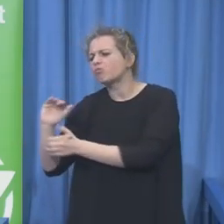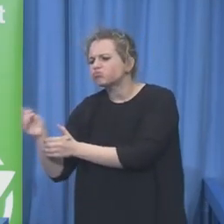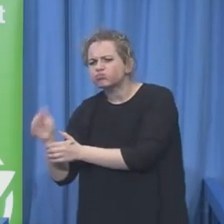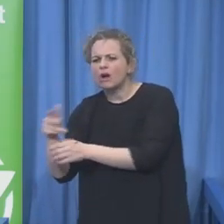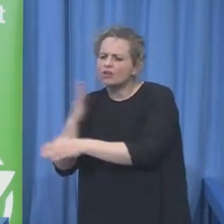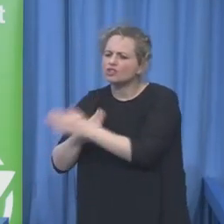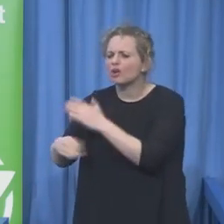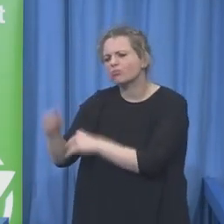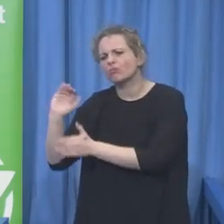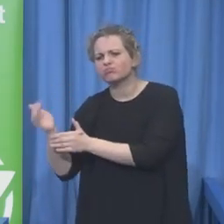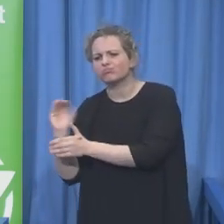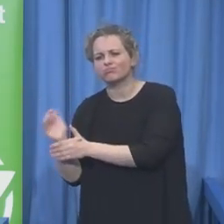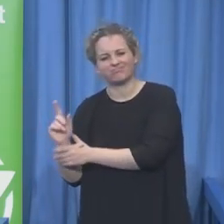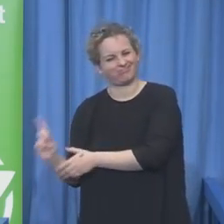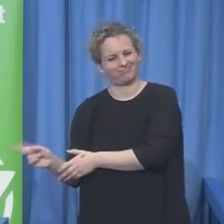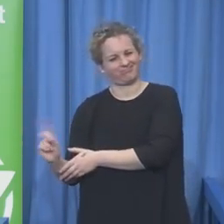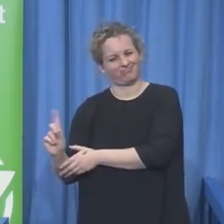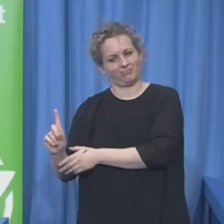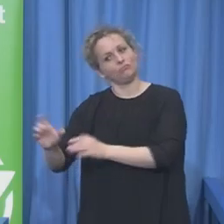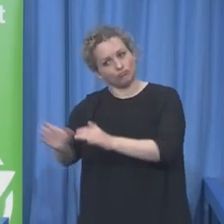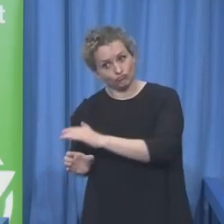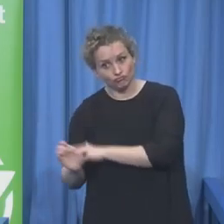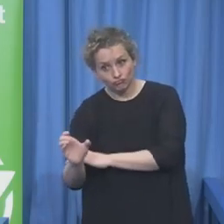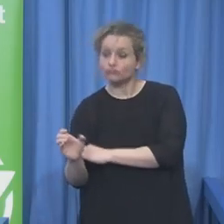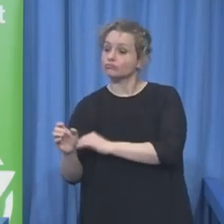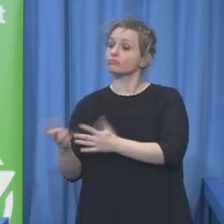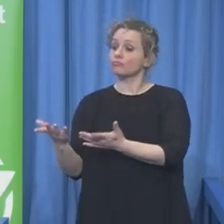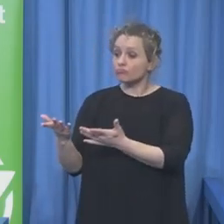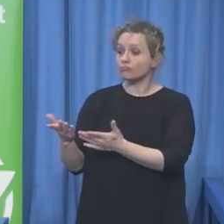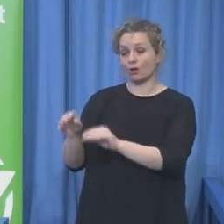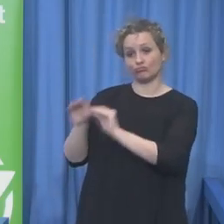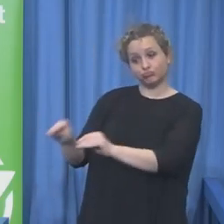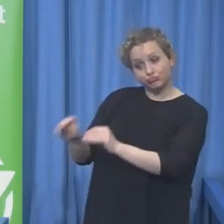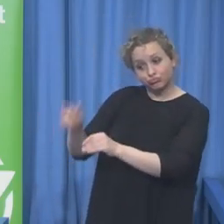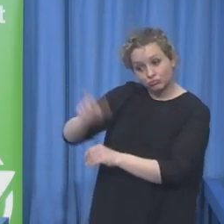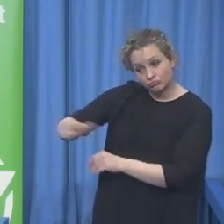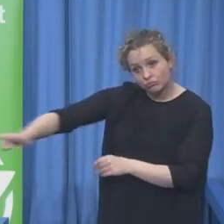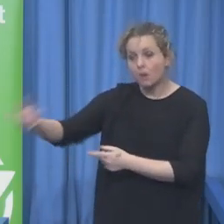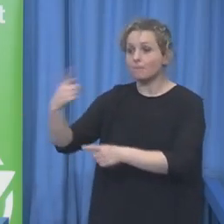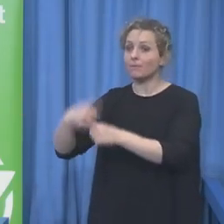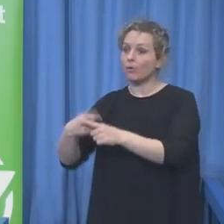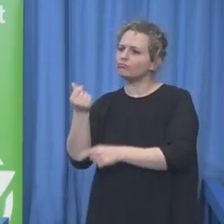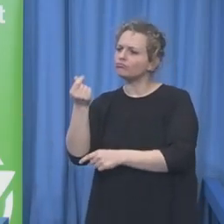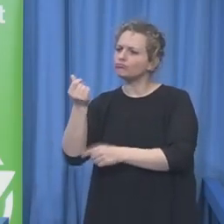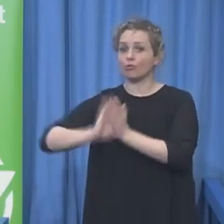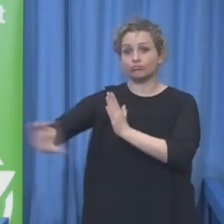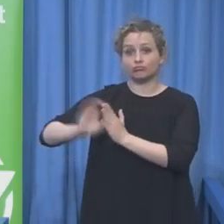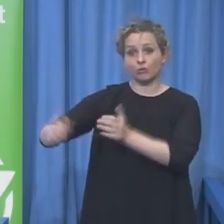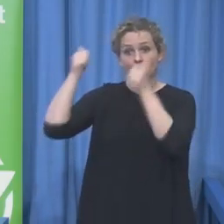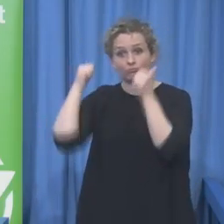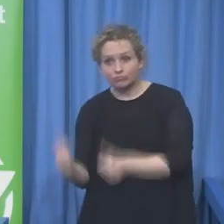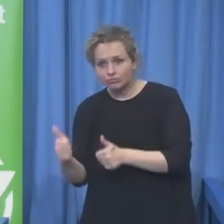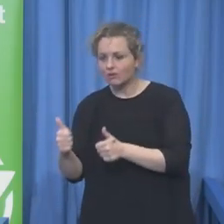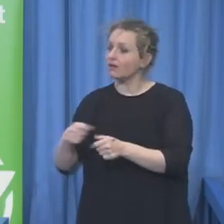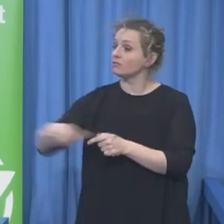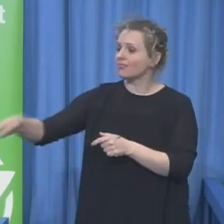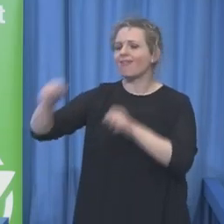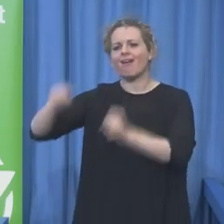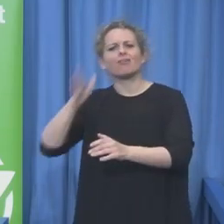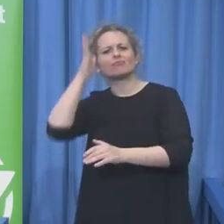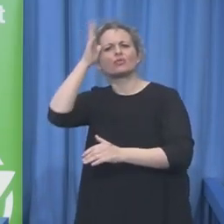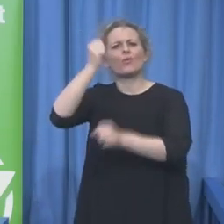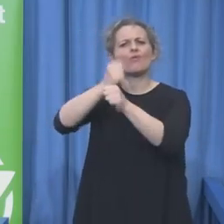finally, we've begun rolling out a pilot program for embedded supports in the workplace, and the idea is